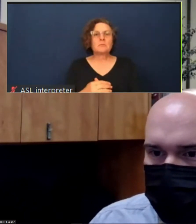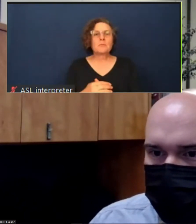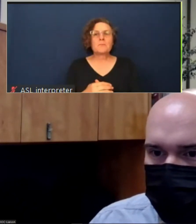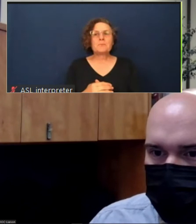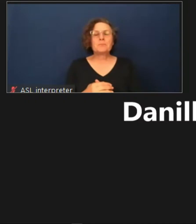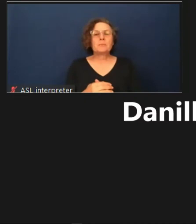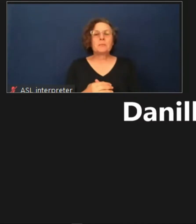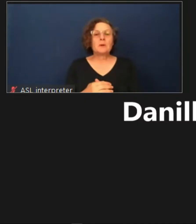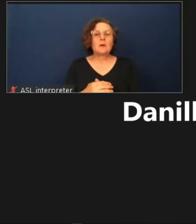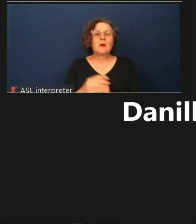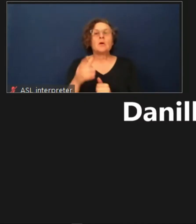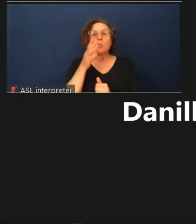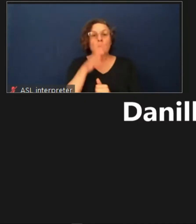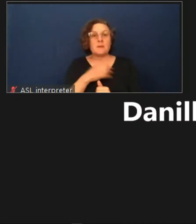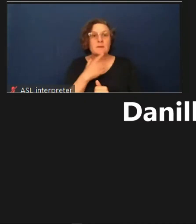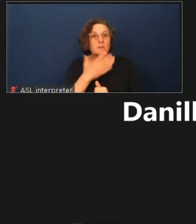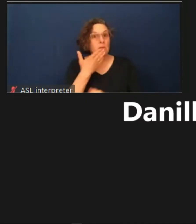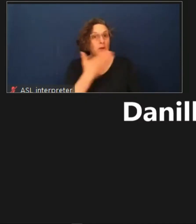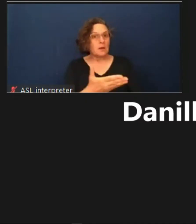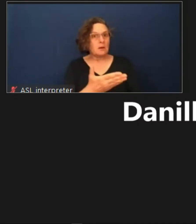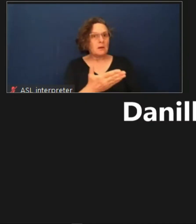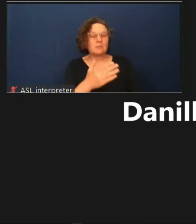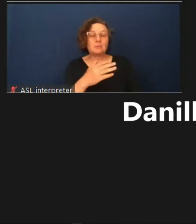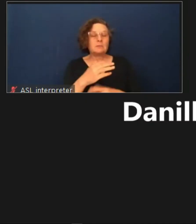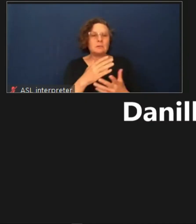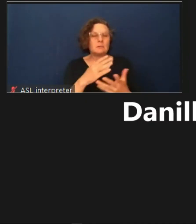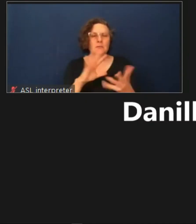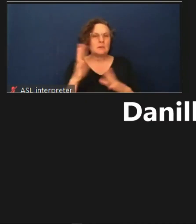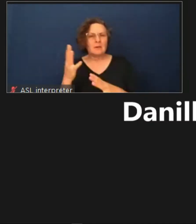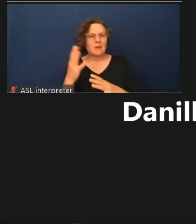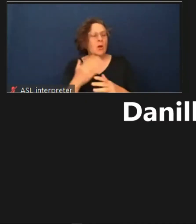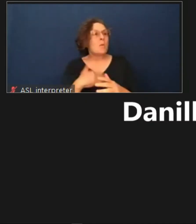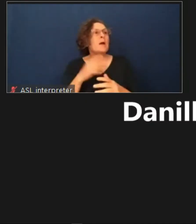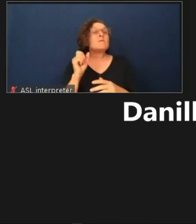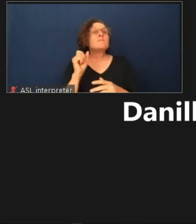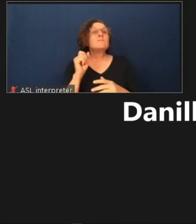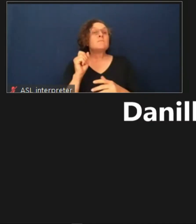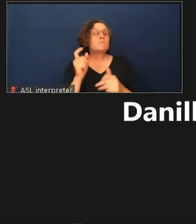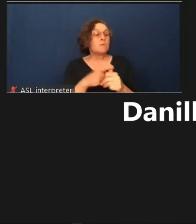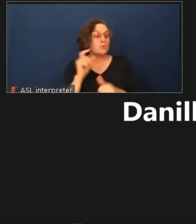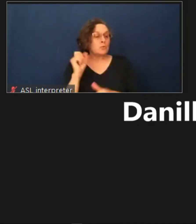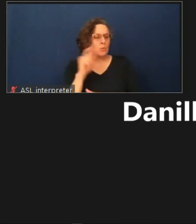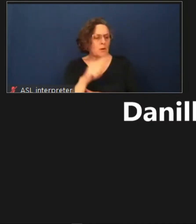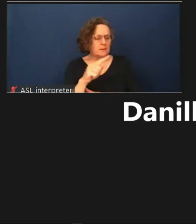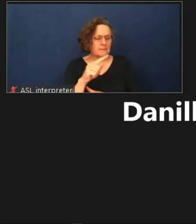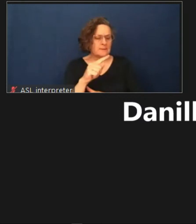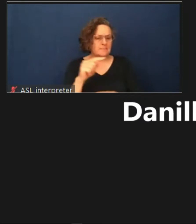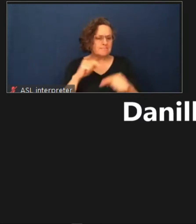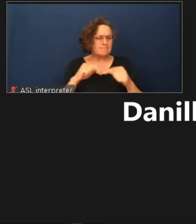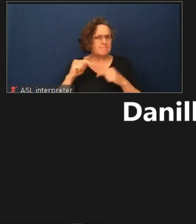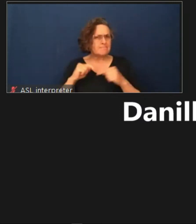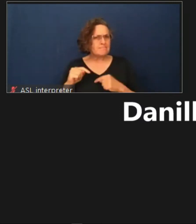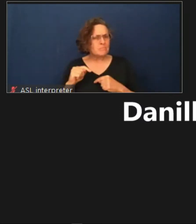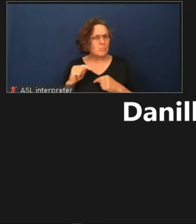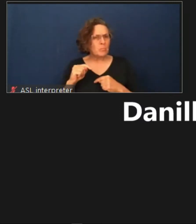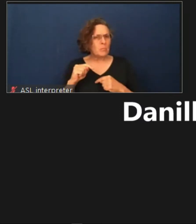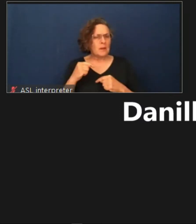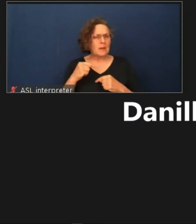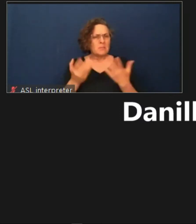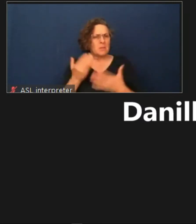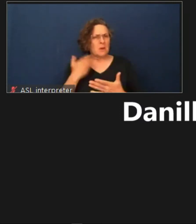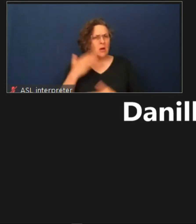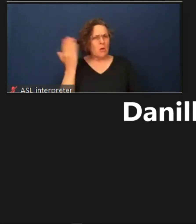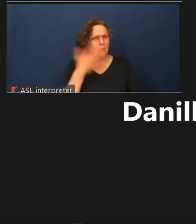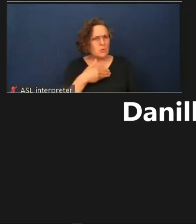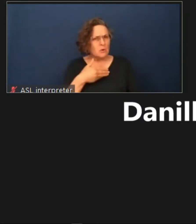All right, thank you. So I just had my first question is going back, I didn't hear any updates, or I might have missed it